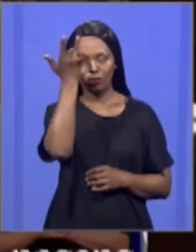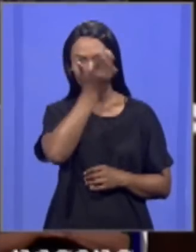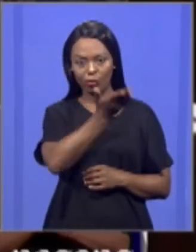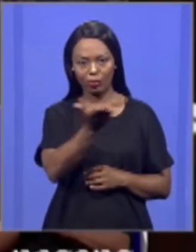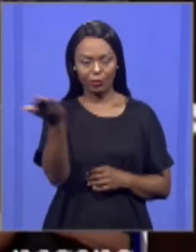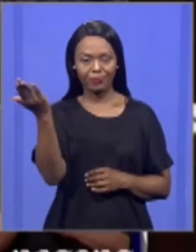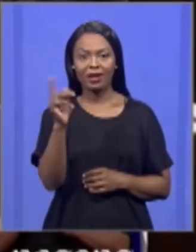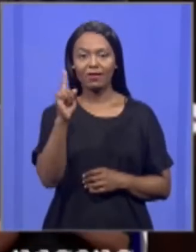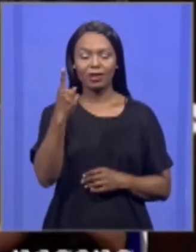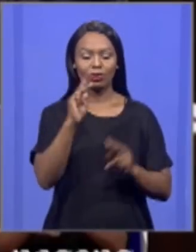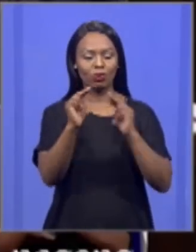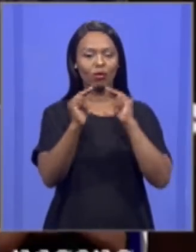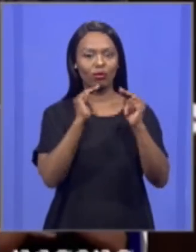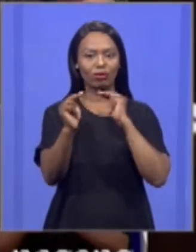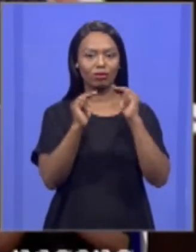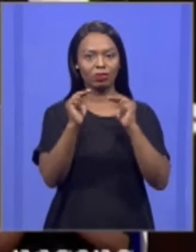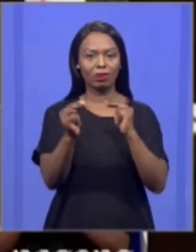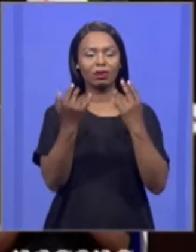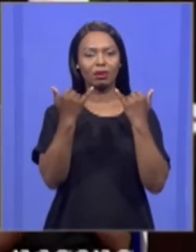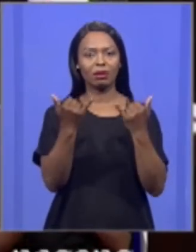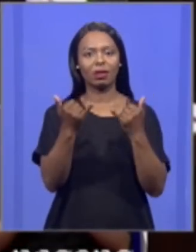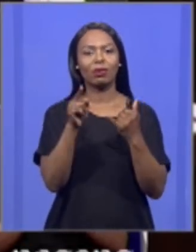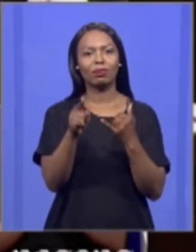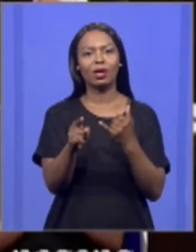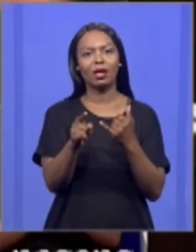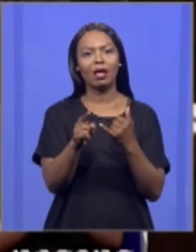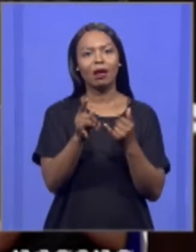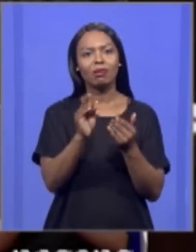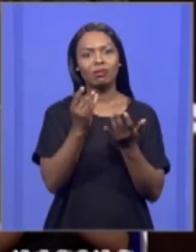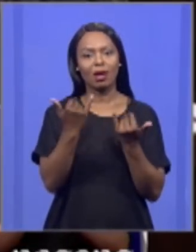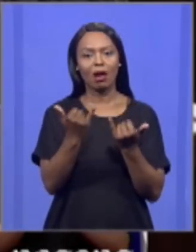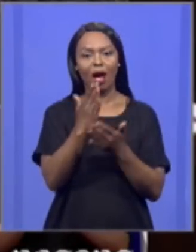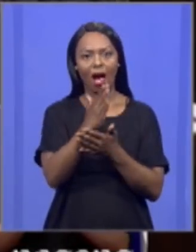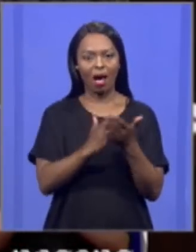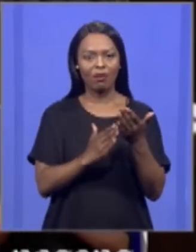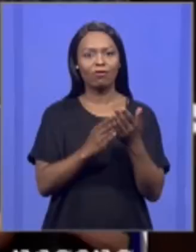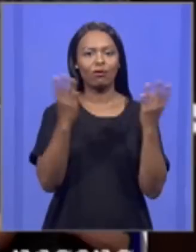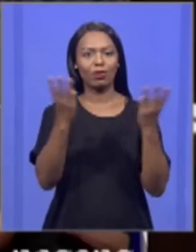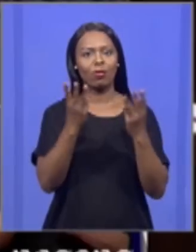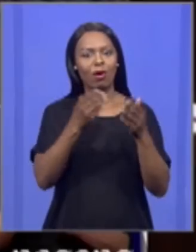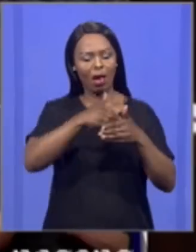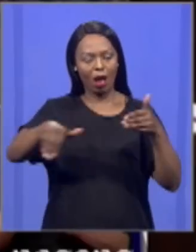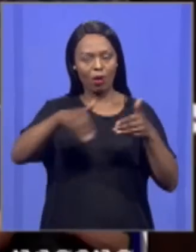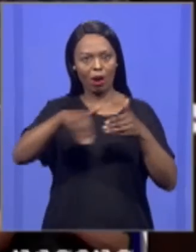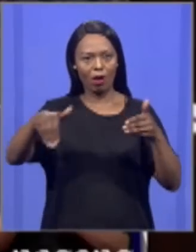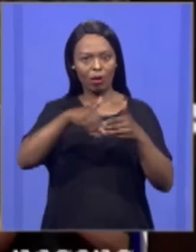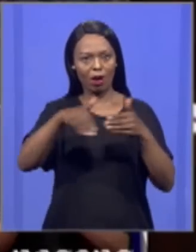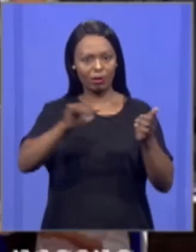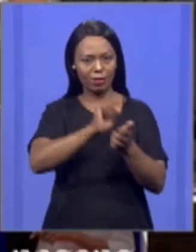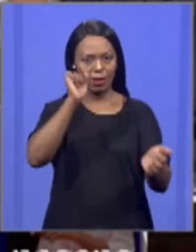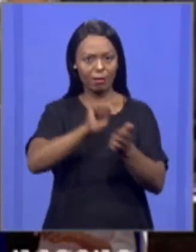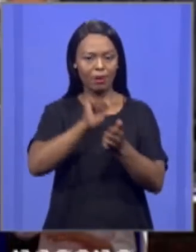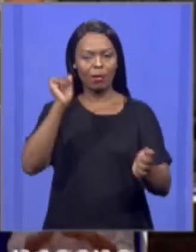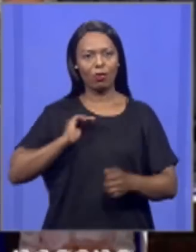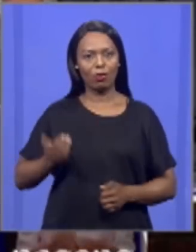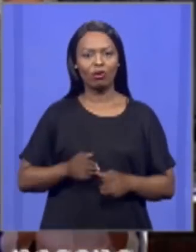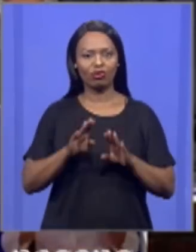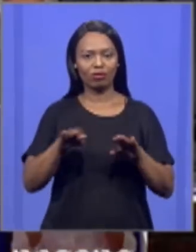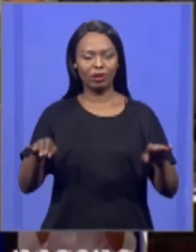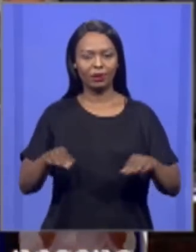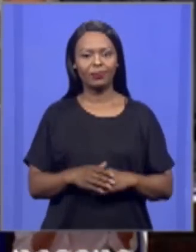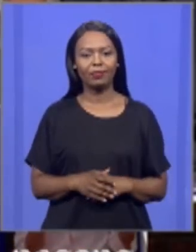those negotiations will probably lead to the release of 50 hostages, women and children.